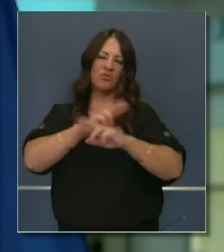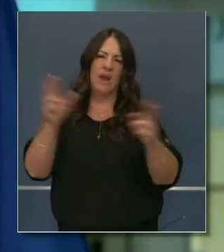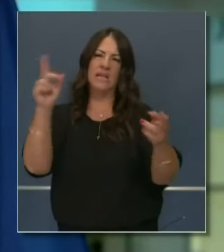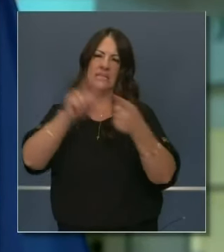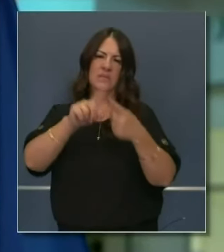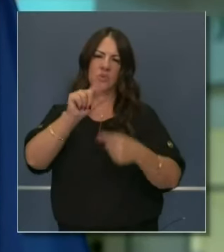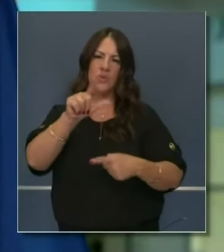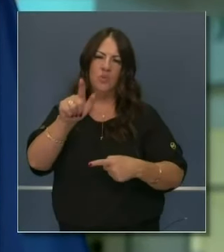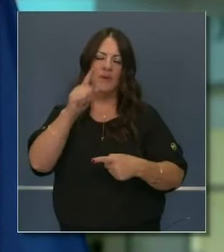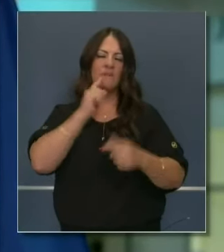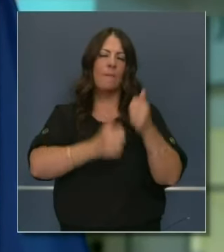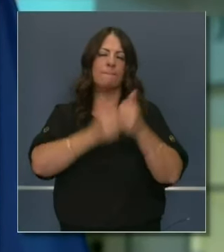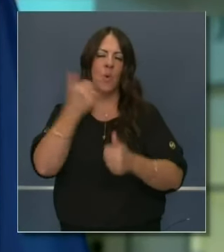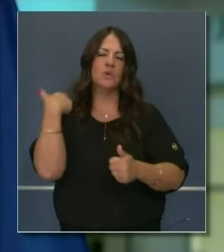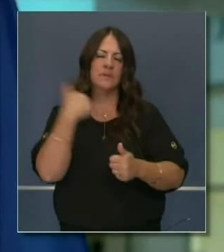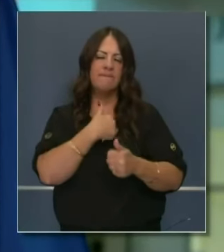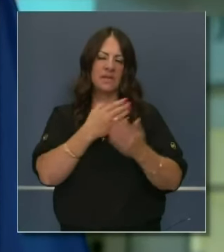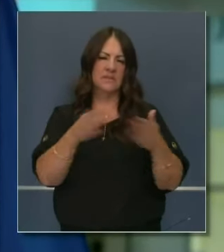Times.